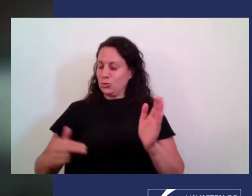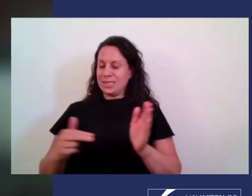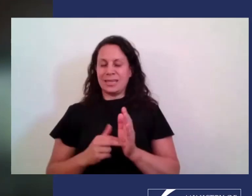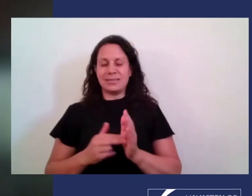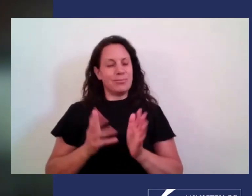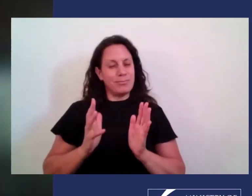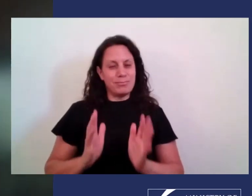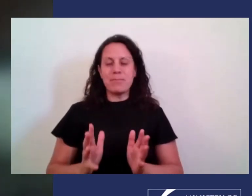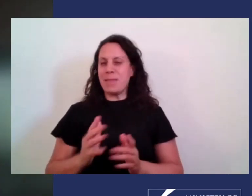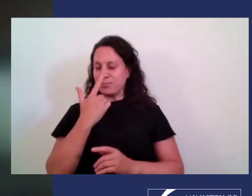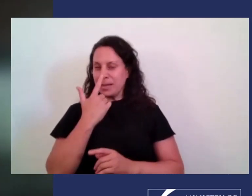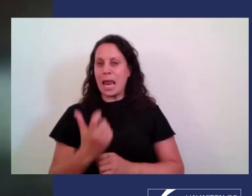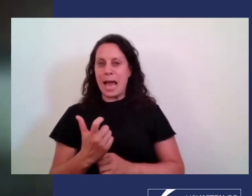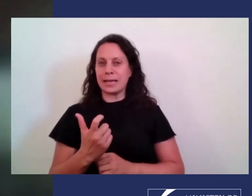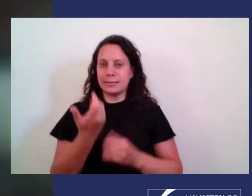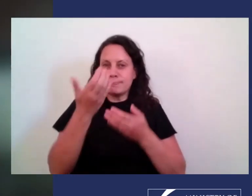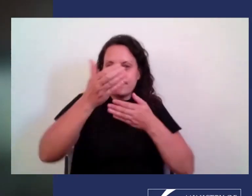So for me, I think it's